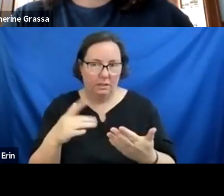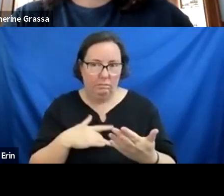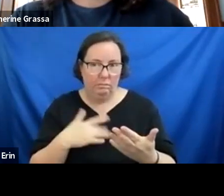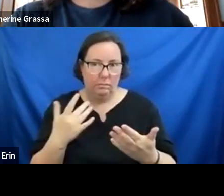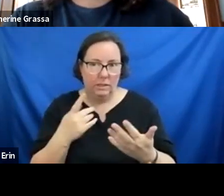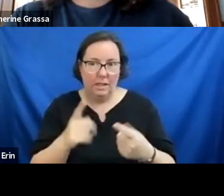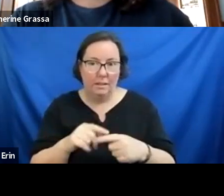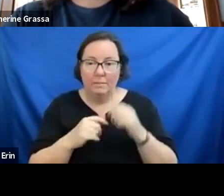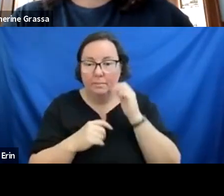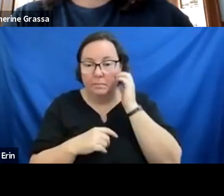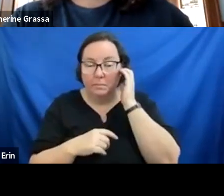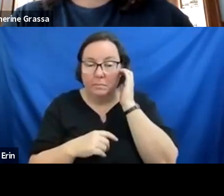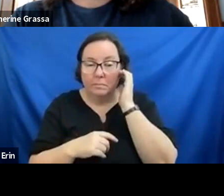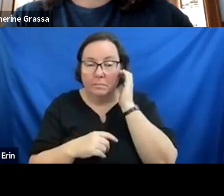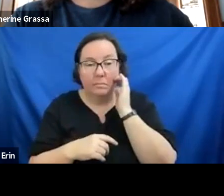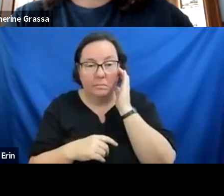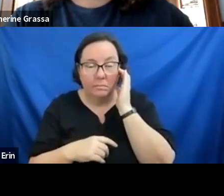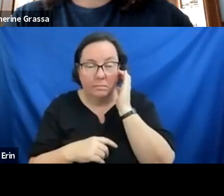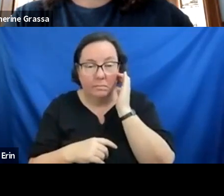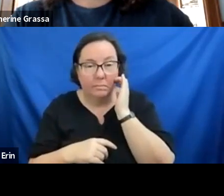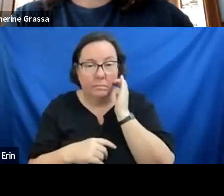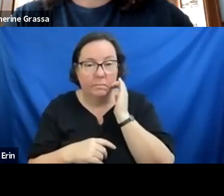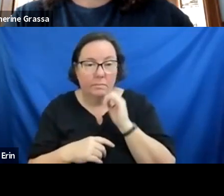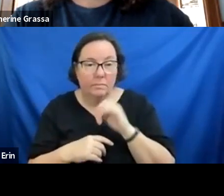that analogy, if you will,